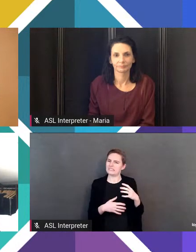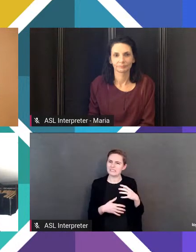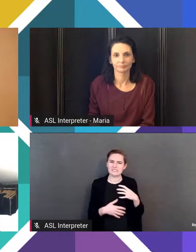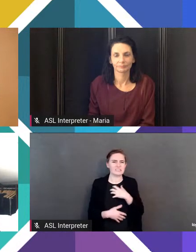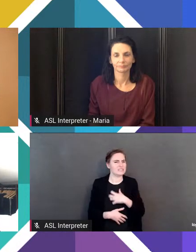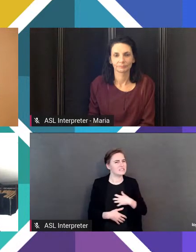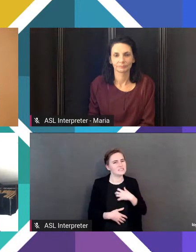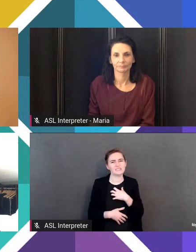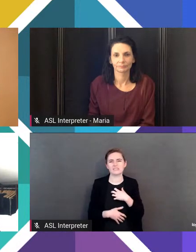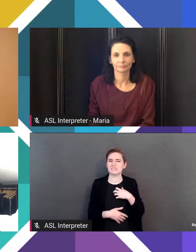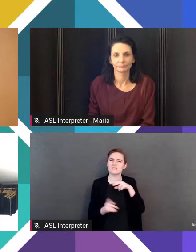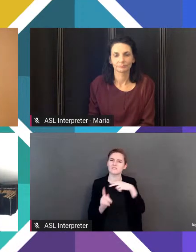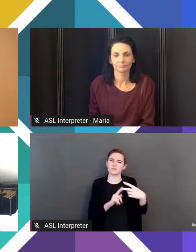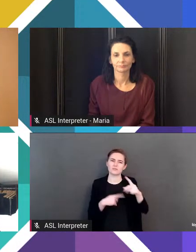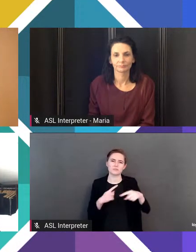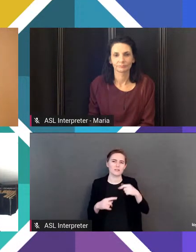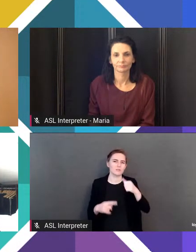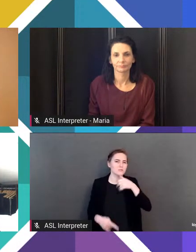And